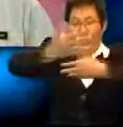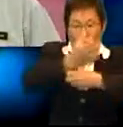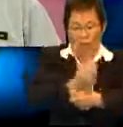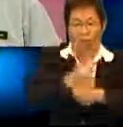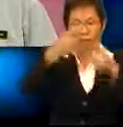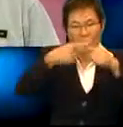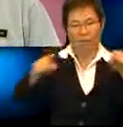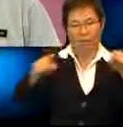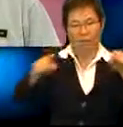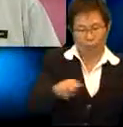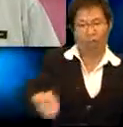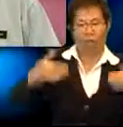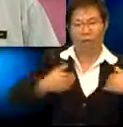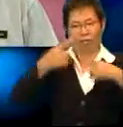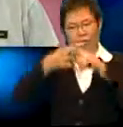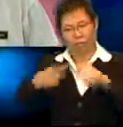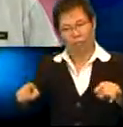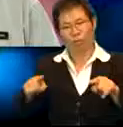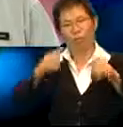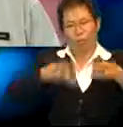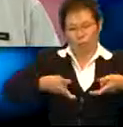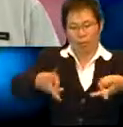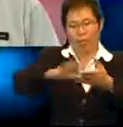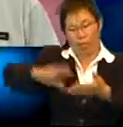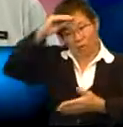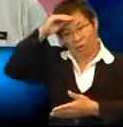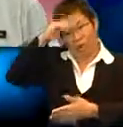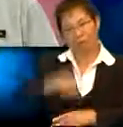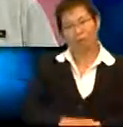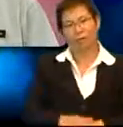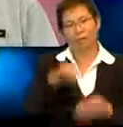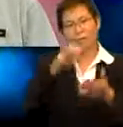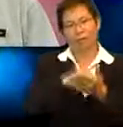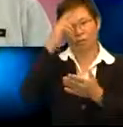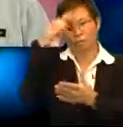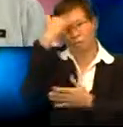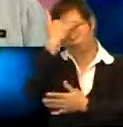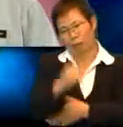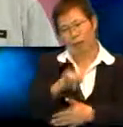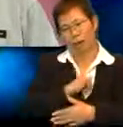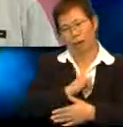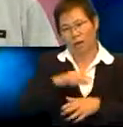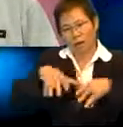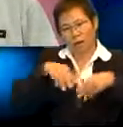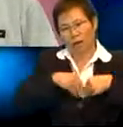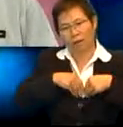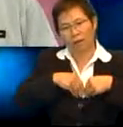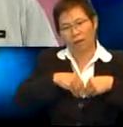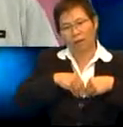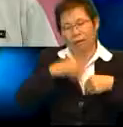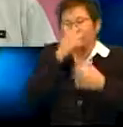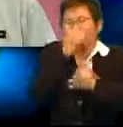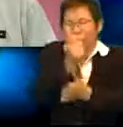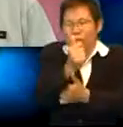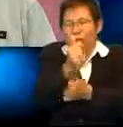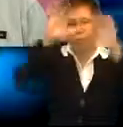In conclusions, different pupils have different ways of learning. That is the reason why I adopt